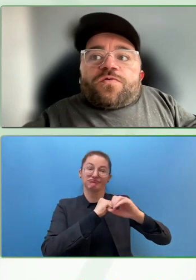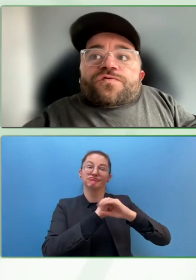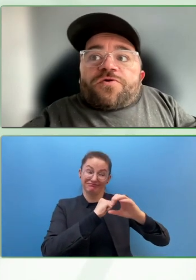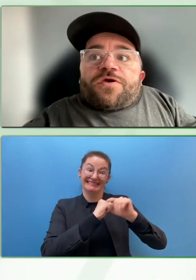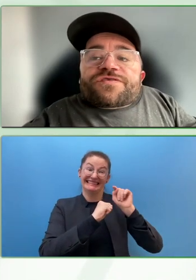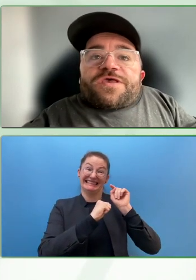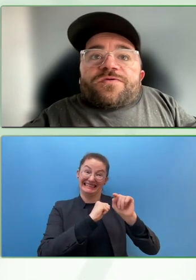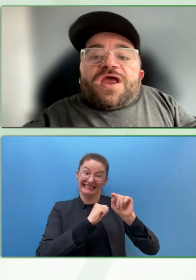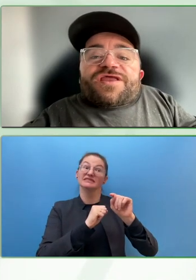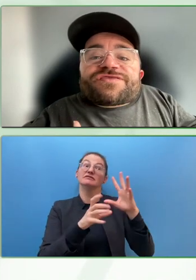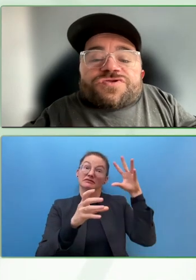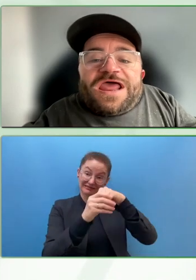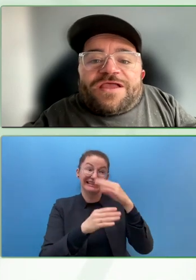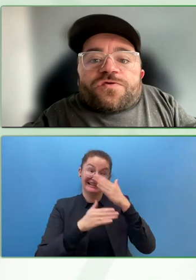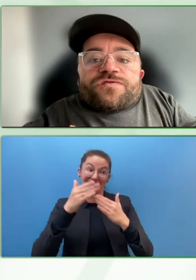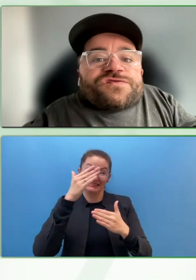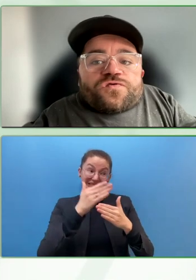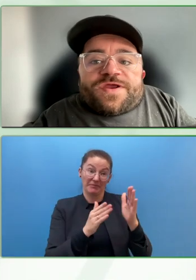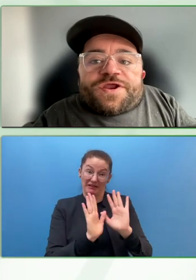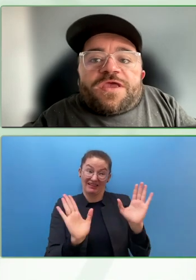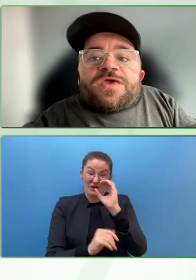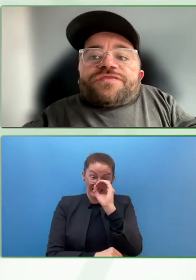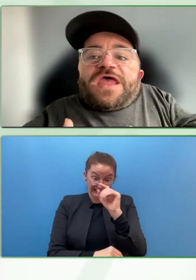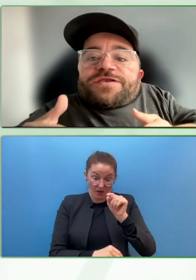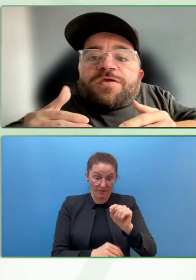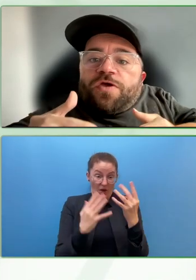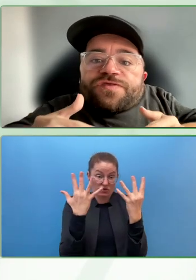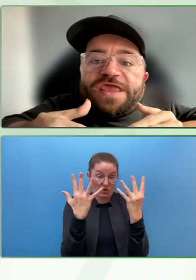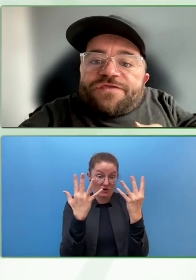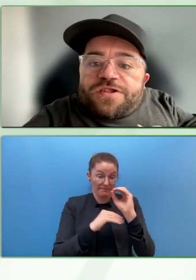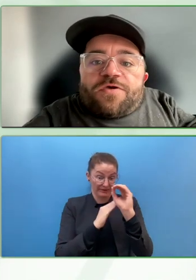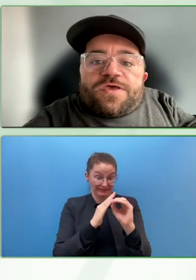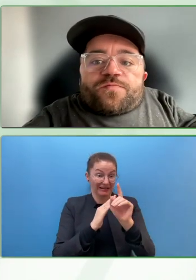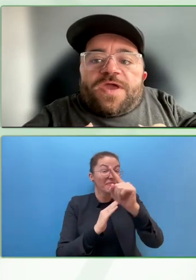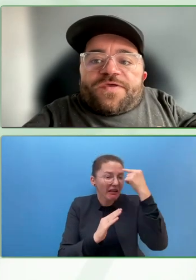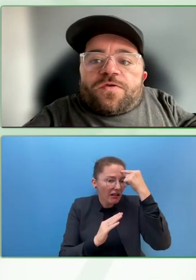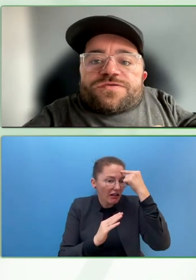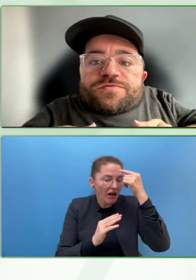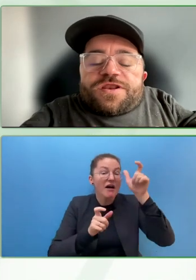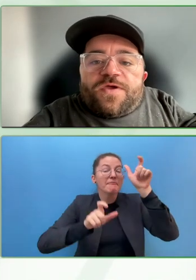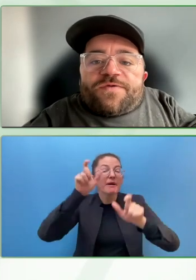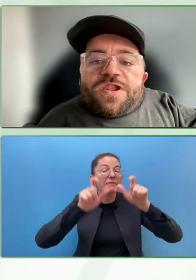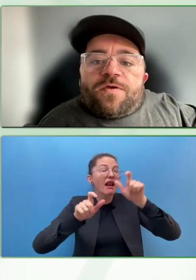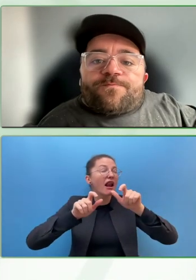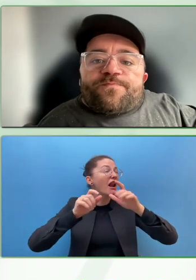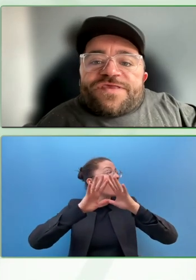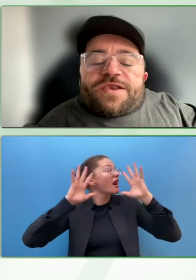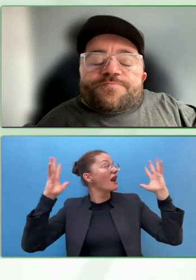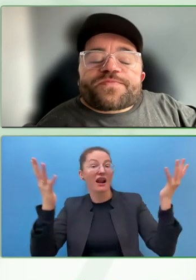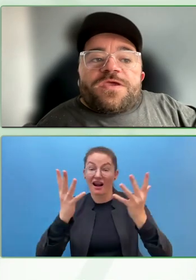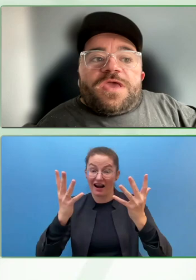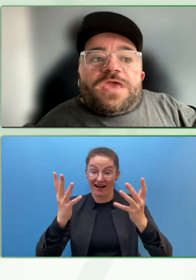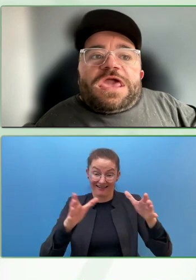we also look to kind of digital ads on social media, that number goes even lower, way beyond, you know, way below